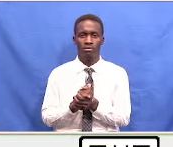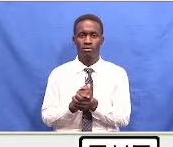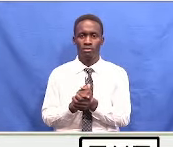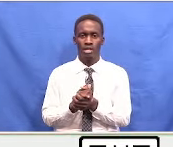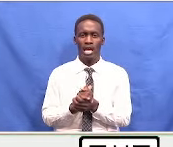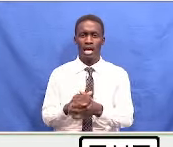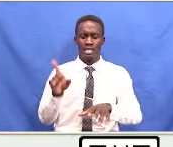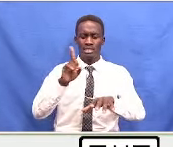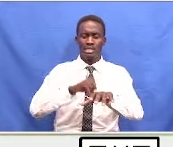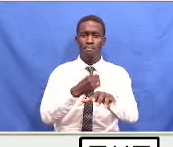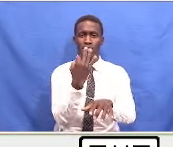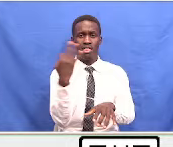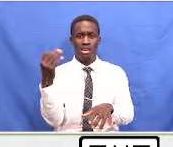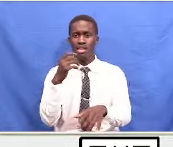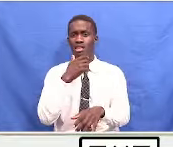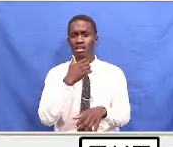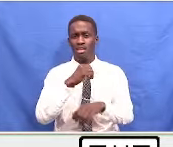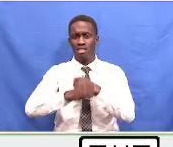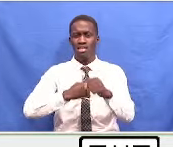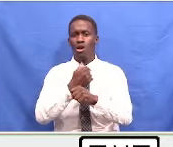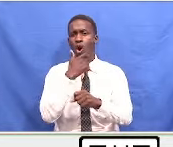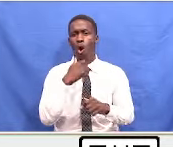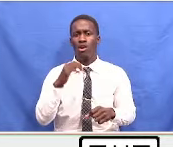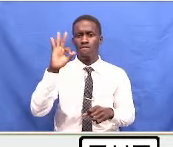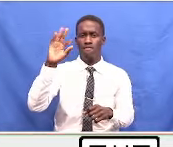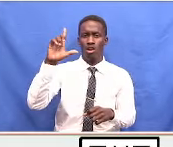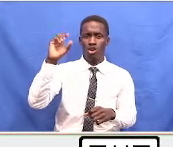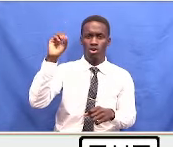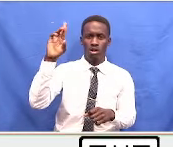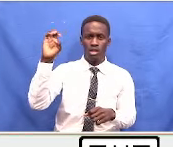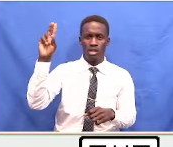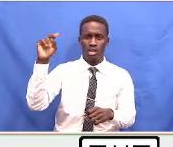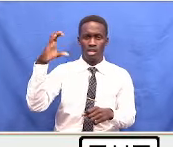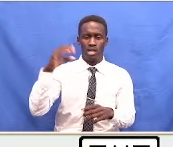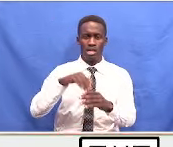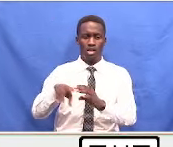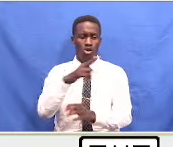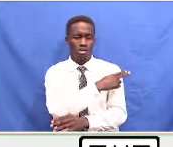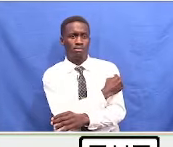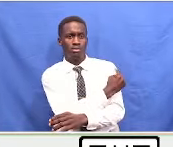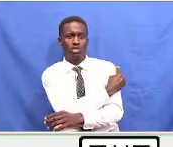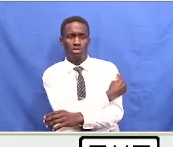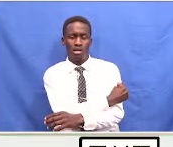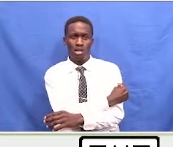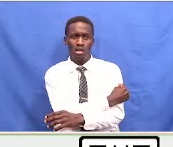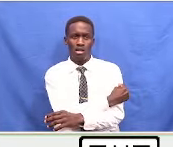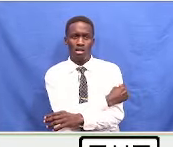As 33-year-old Florence Wanjiku fights for her life at the Optimum Hospital,